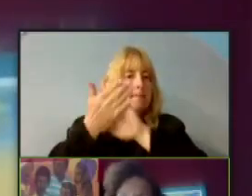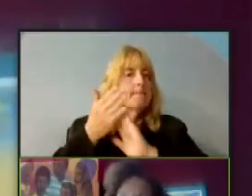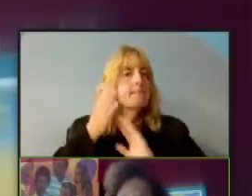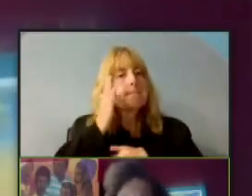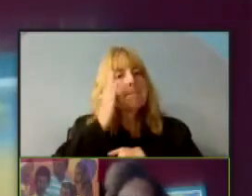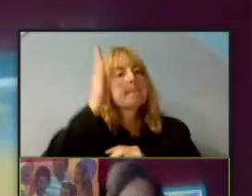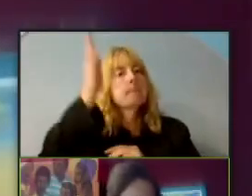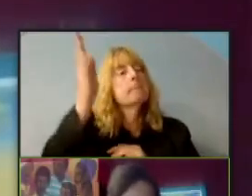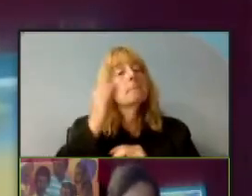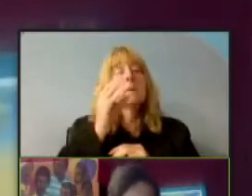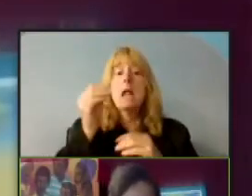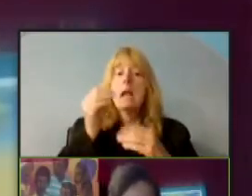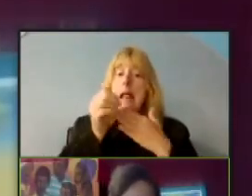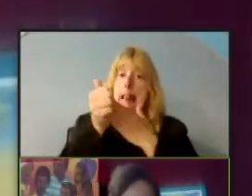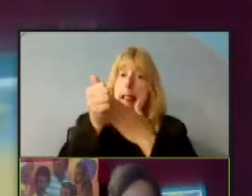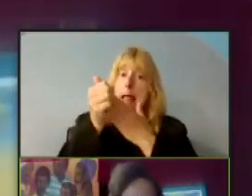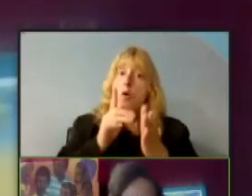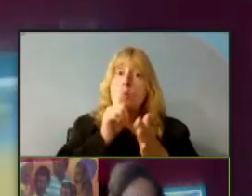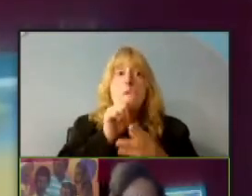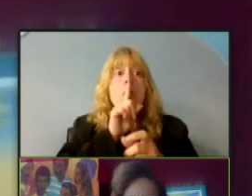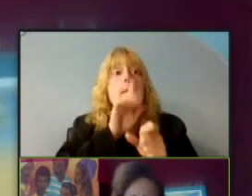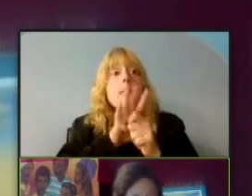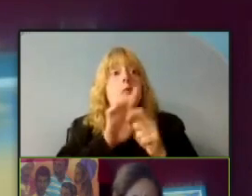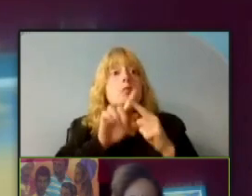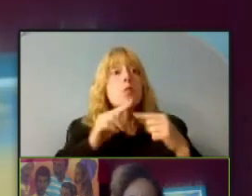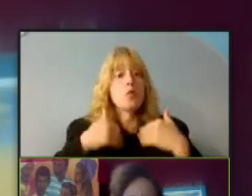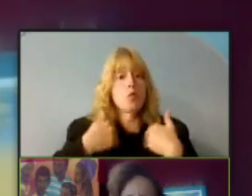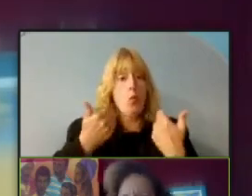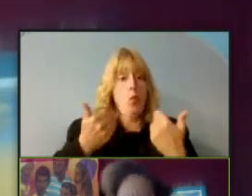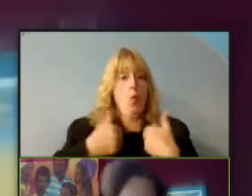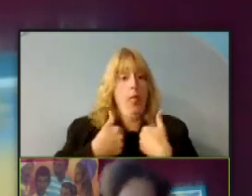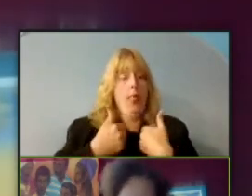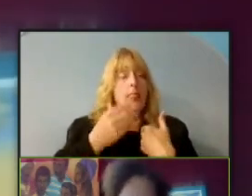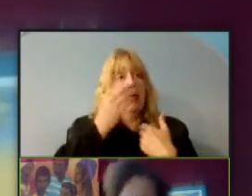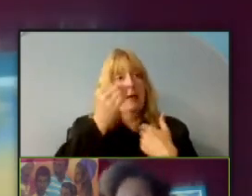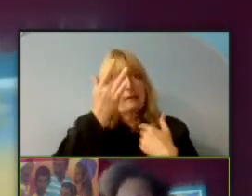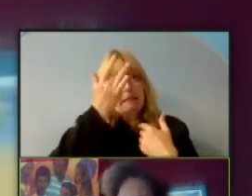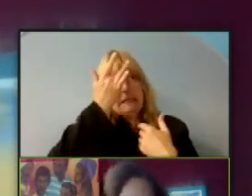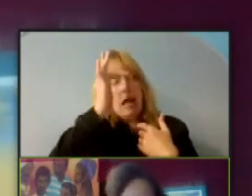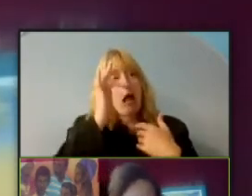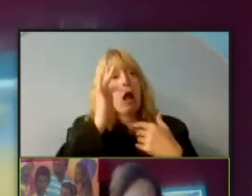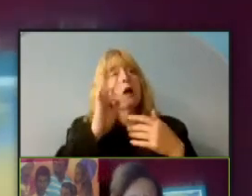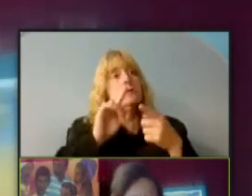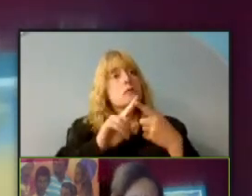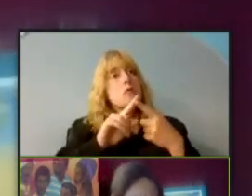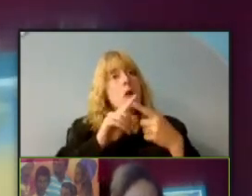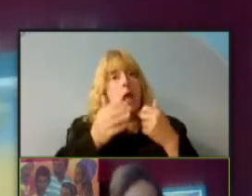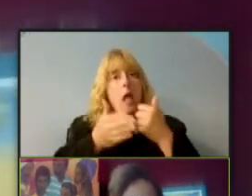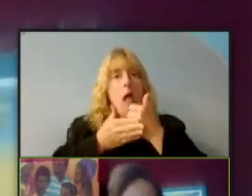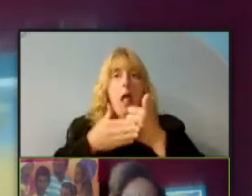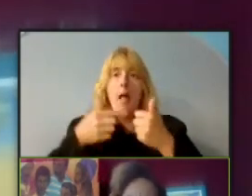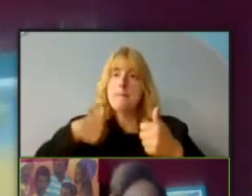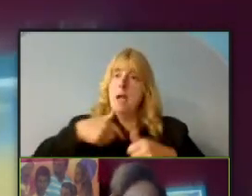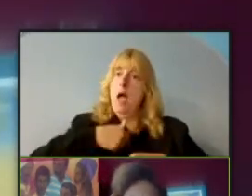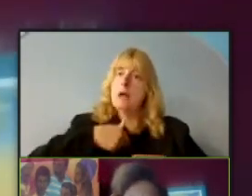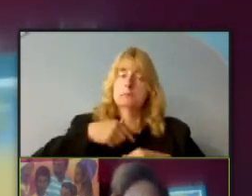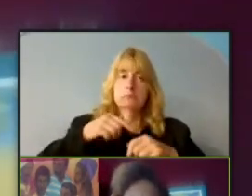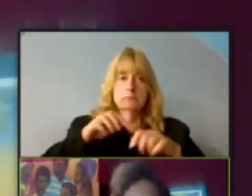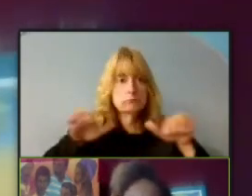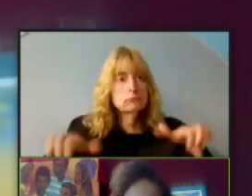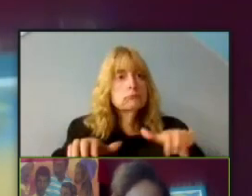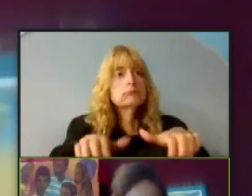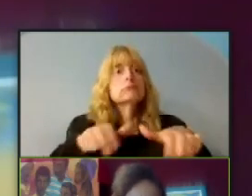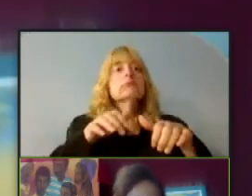to our youth and an intelligentsia that can move us forward as a nation and as a community, very pleased to have